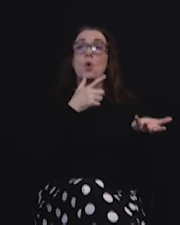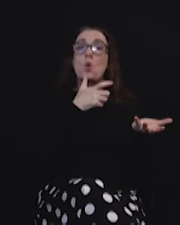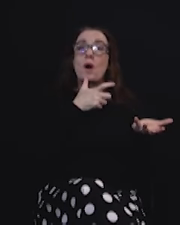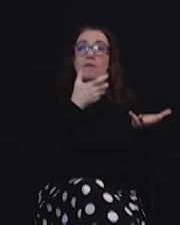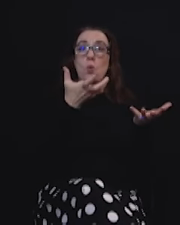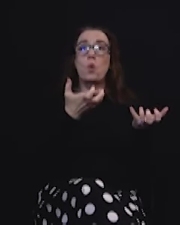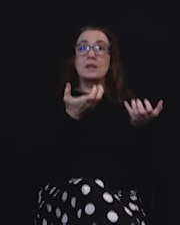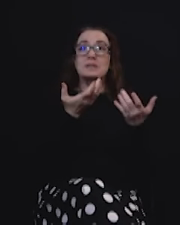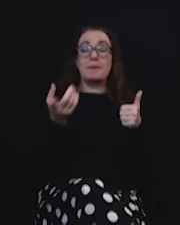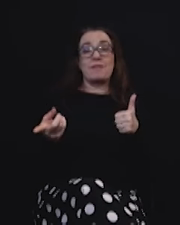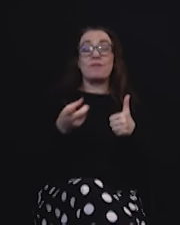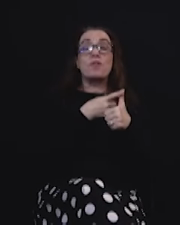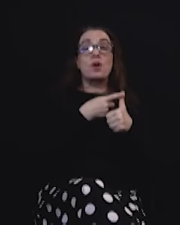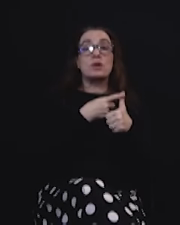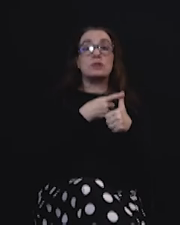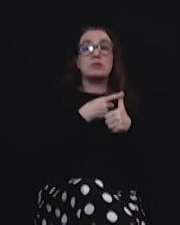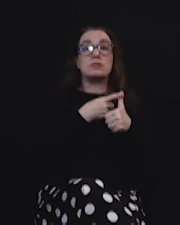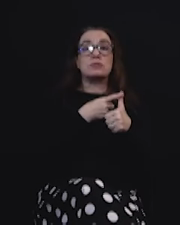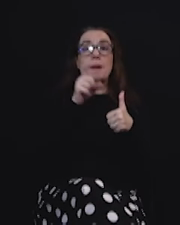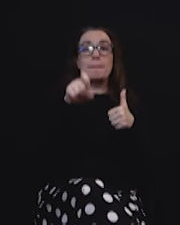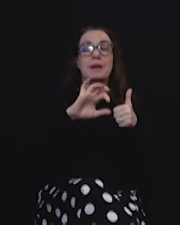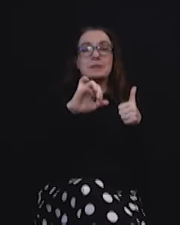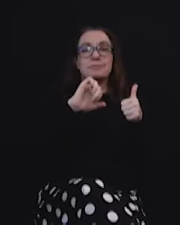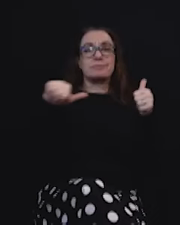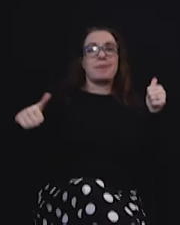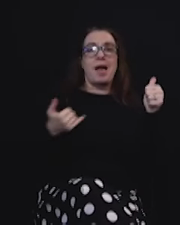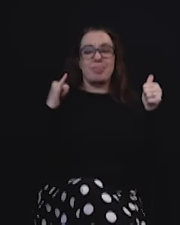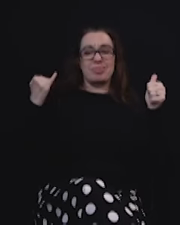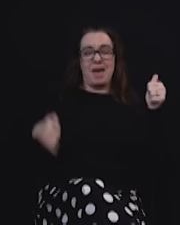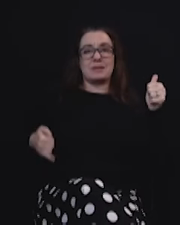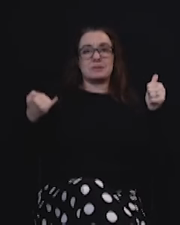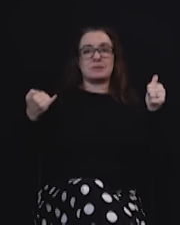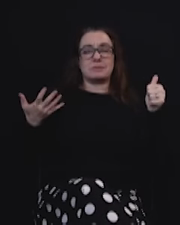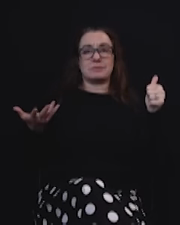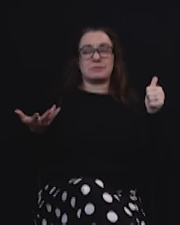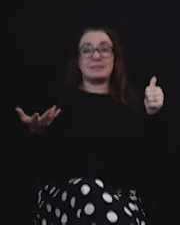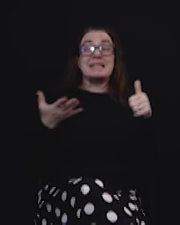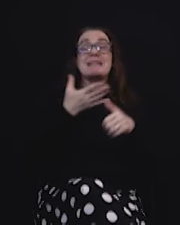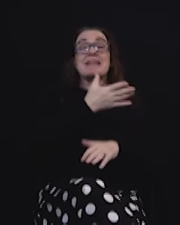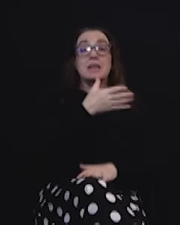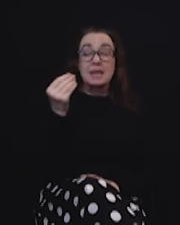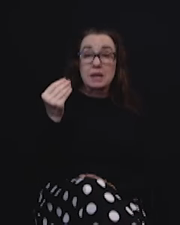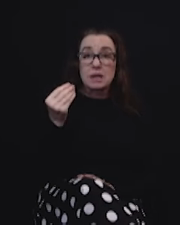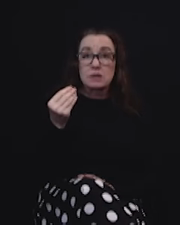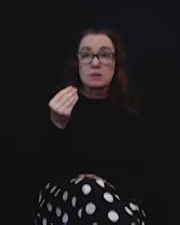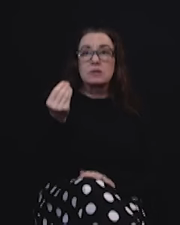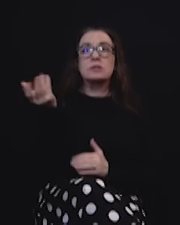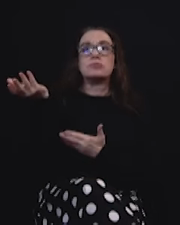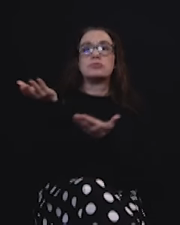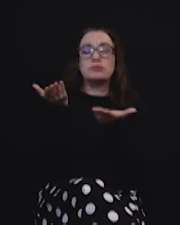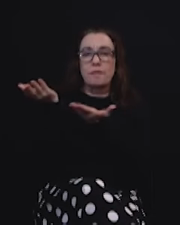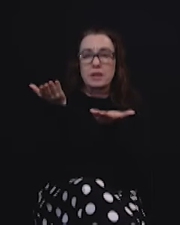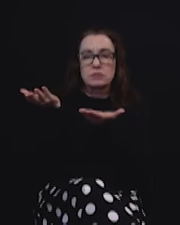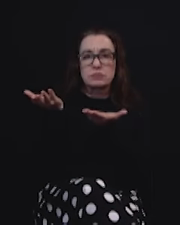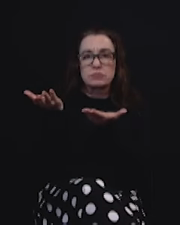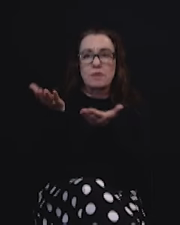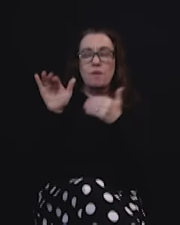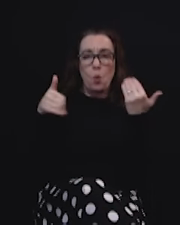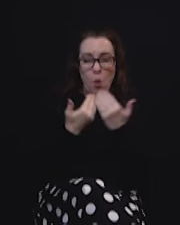wants to be first must be last of all and servant of